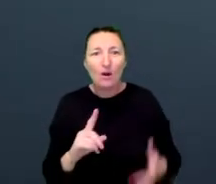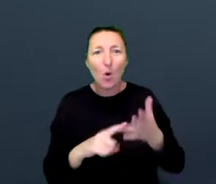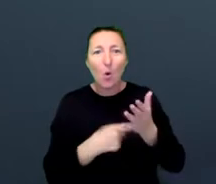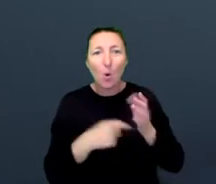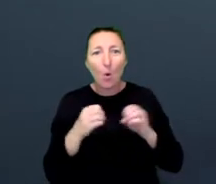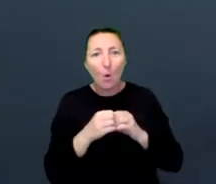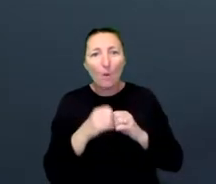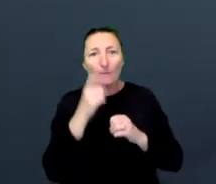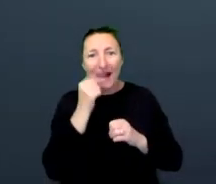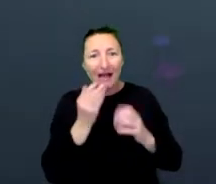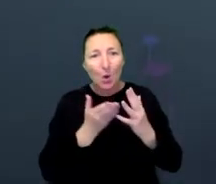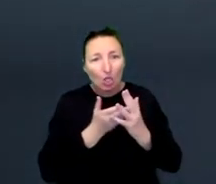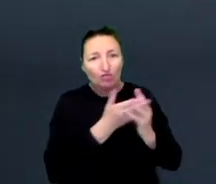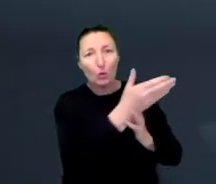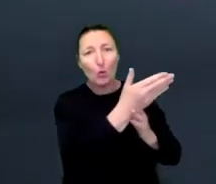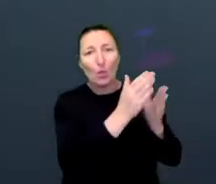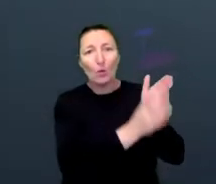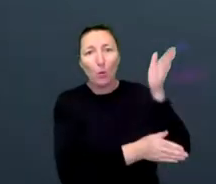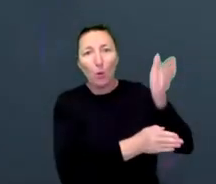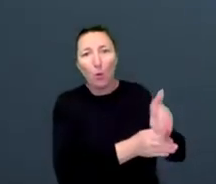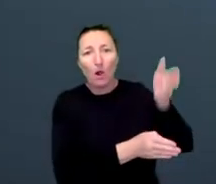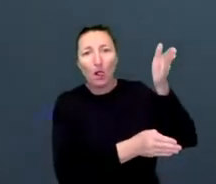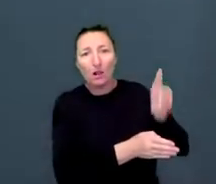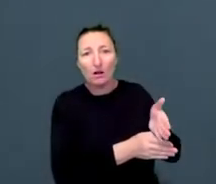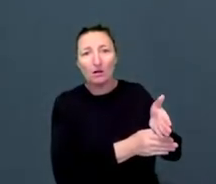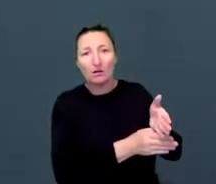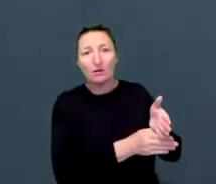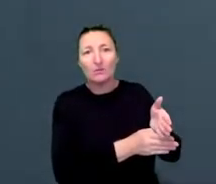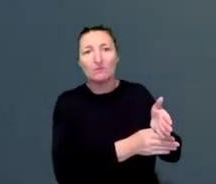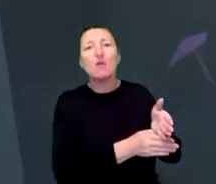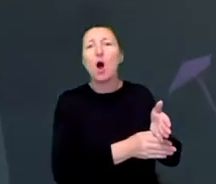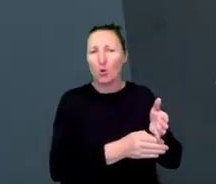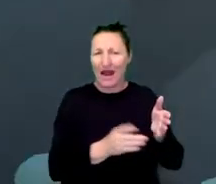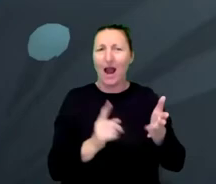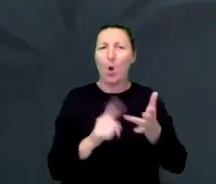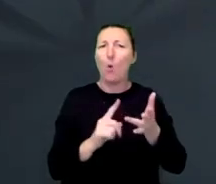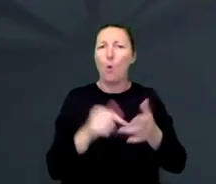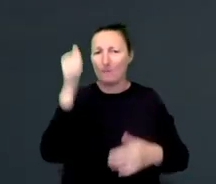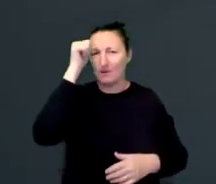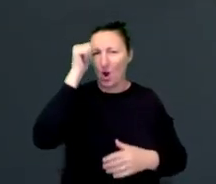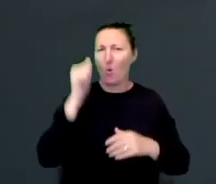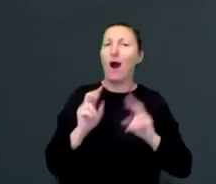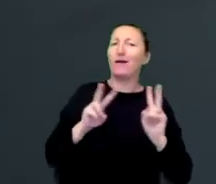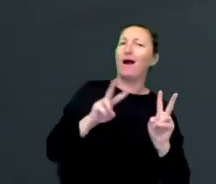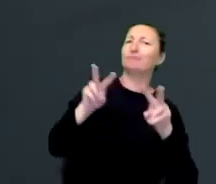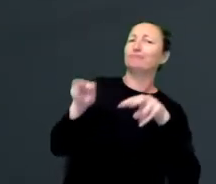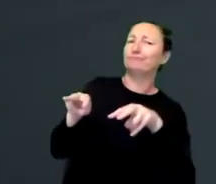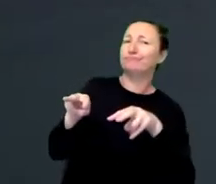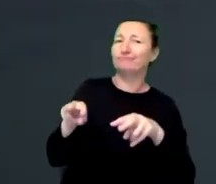I should have mentioned that before. Oh yeah, I know what's going on the other side. Yeah. Yeah. I've got to check on all my